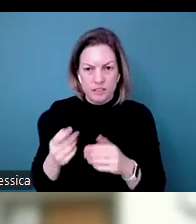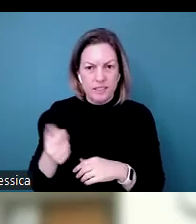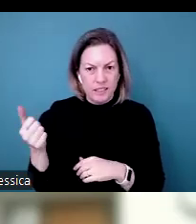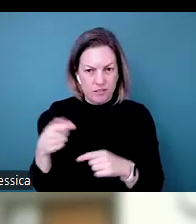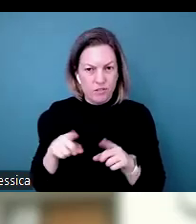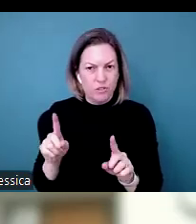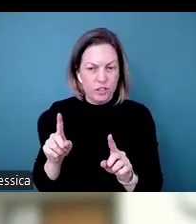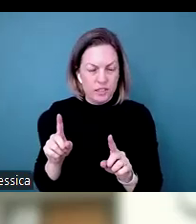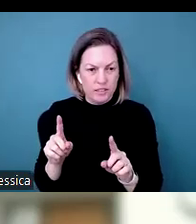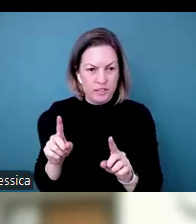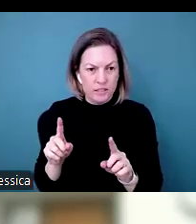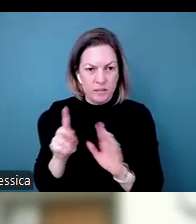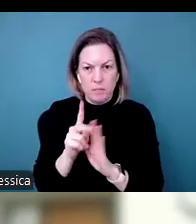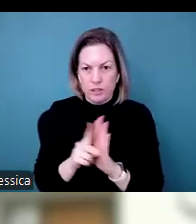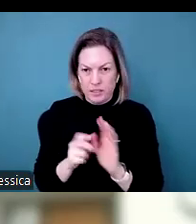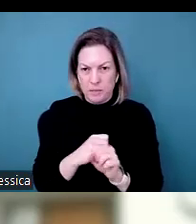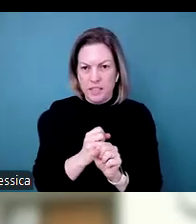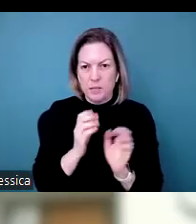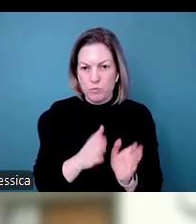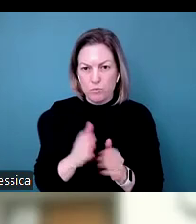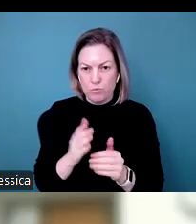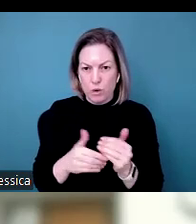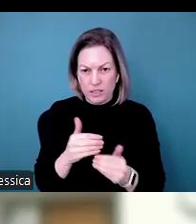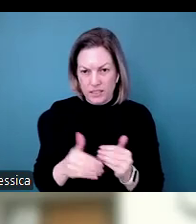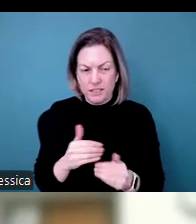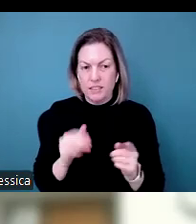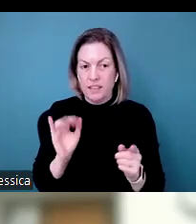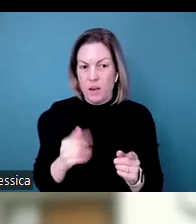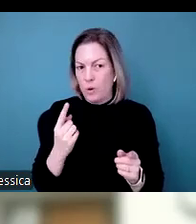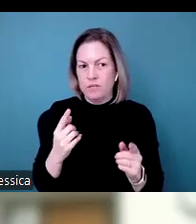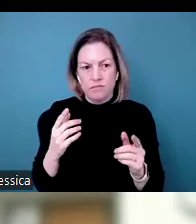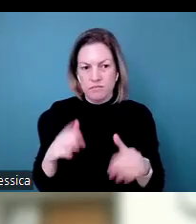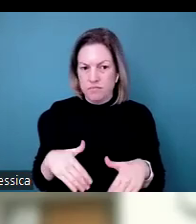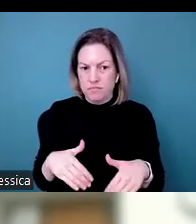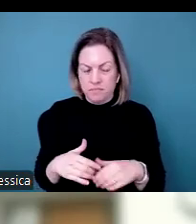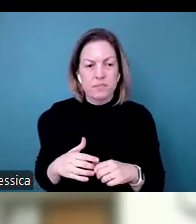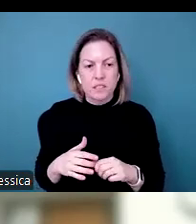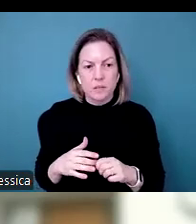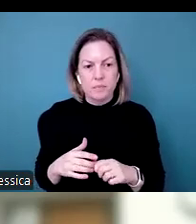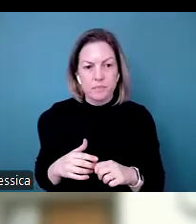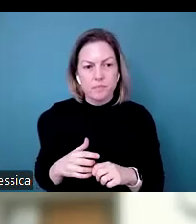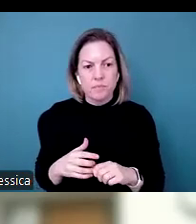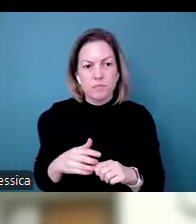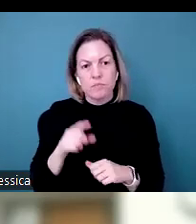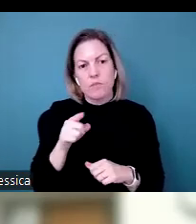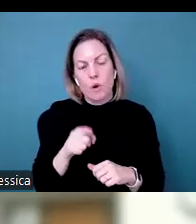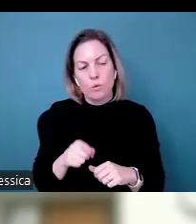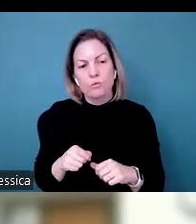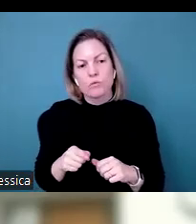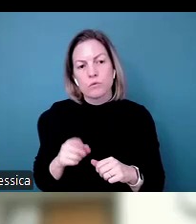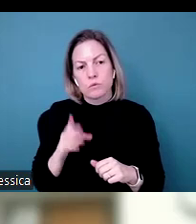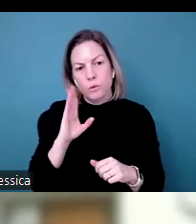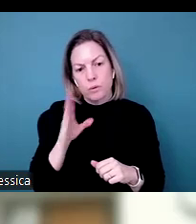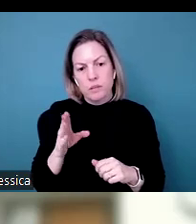during the policymaking process, but that one was untouched. So these provisions will be in